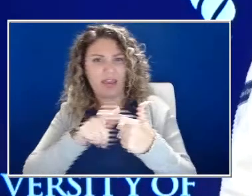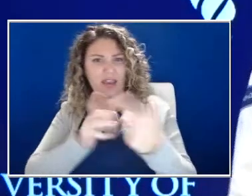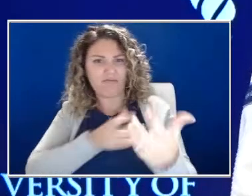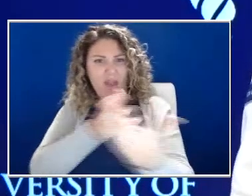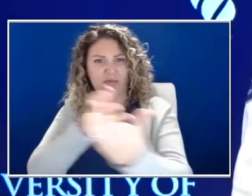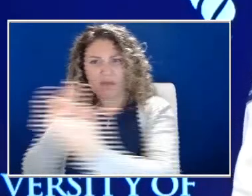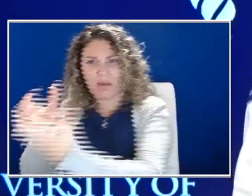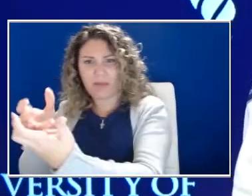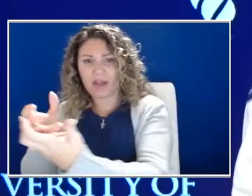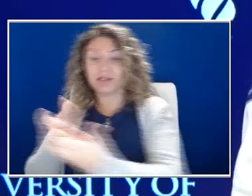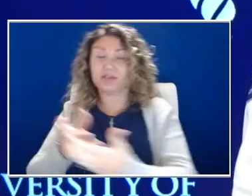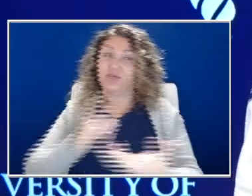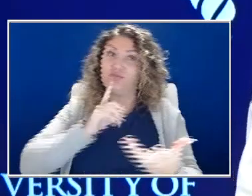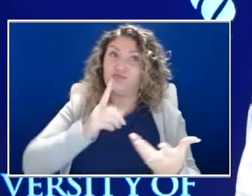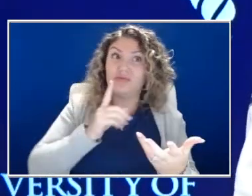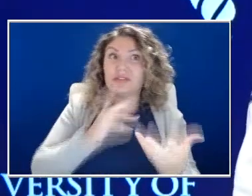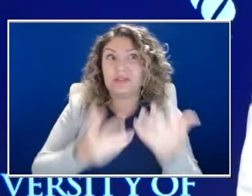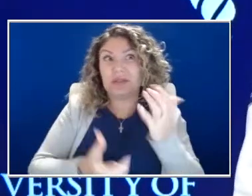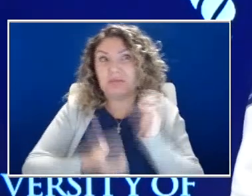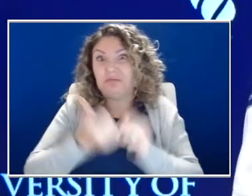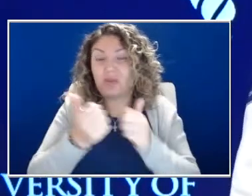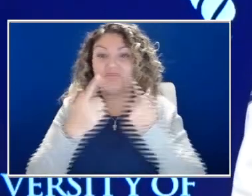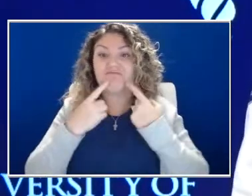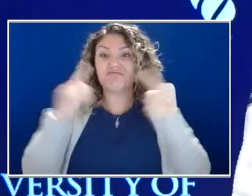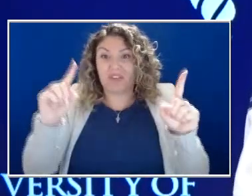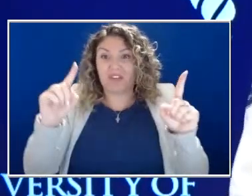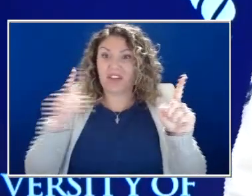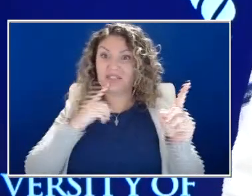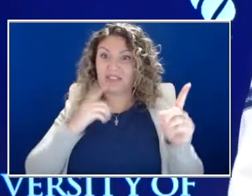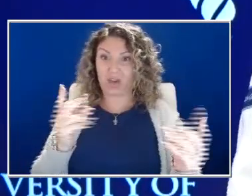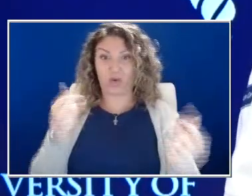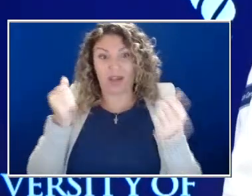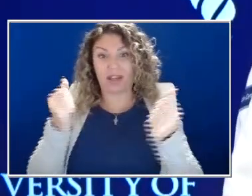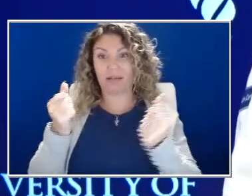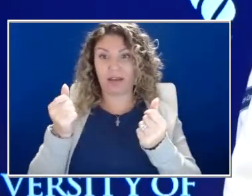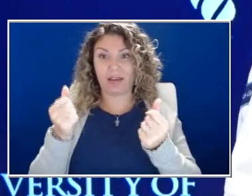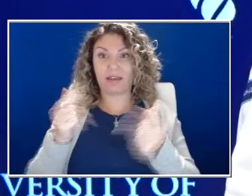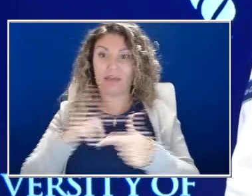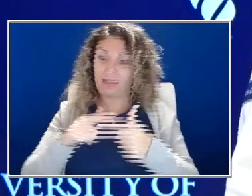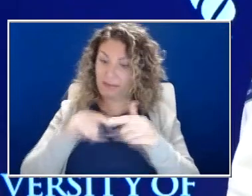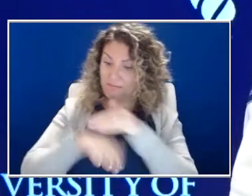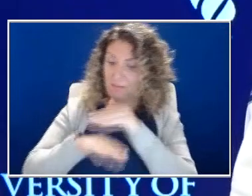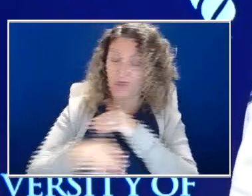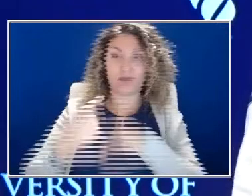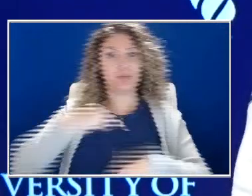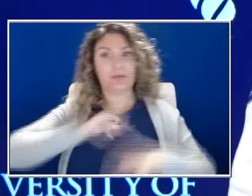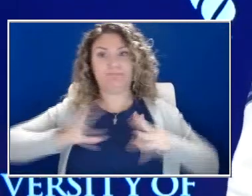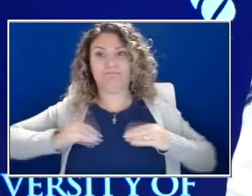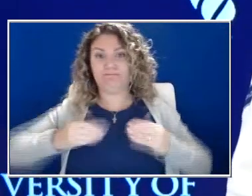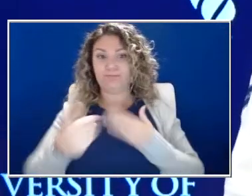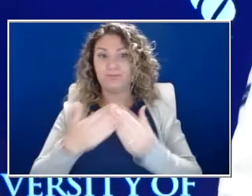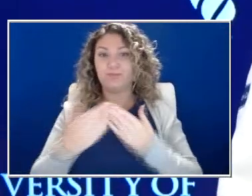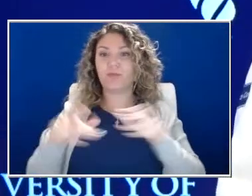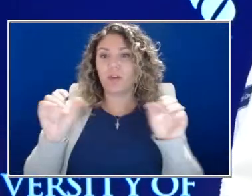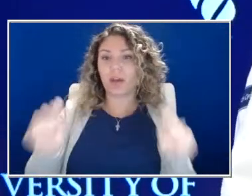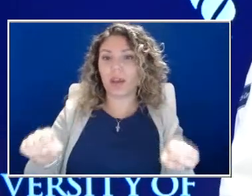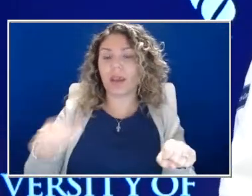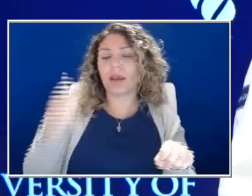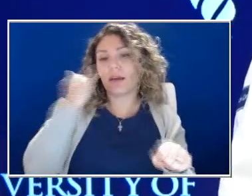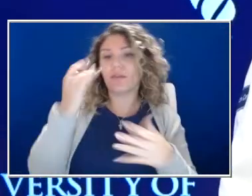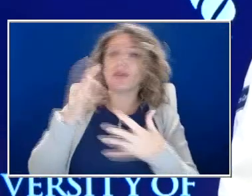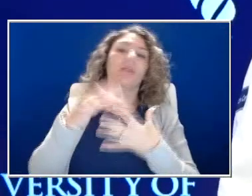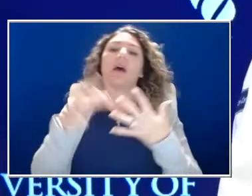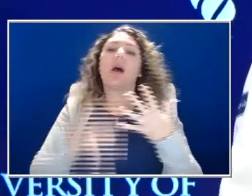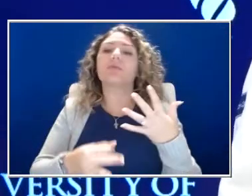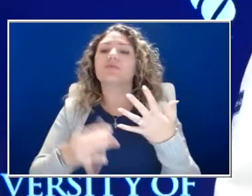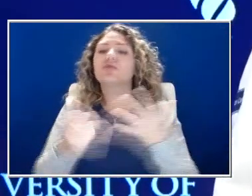Which one can we get most quickly and access? And we'll take what we can get. If we have the option of a couple of